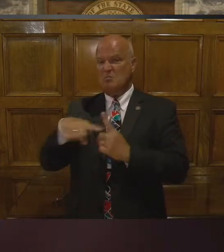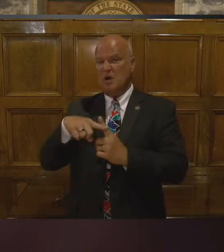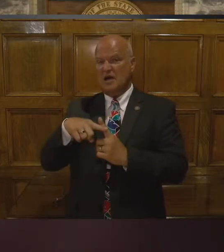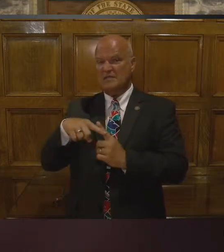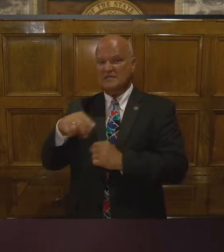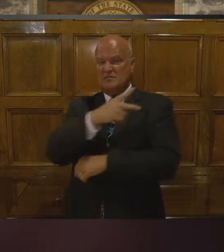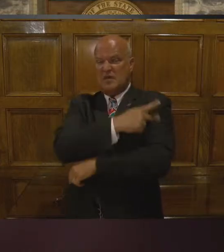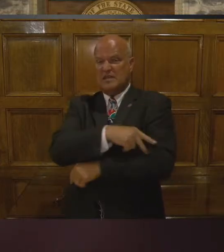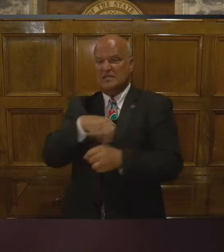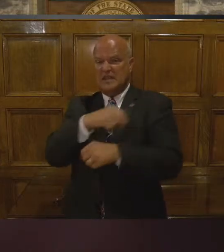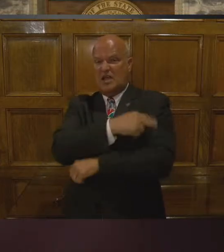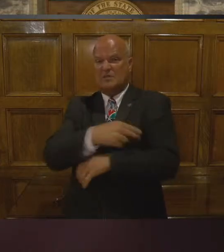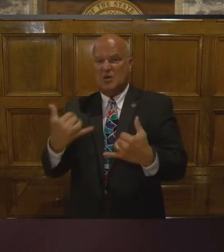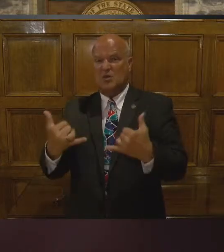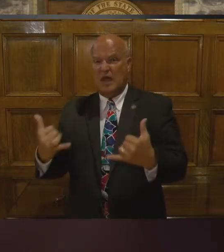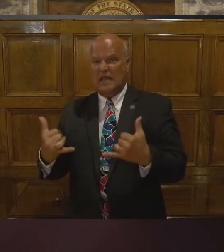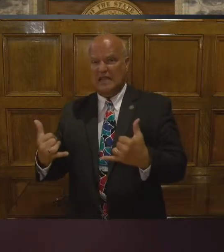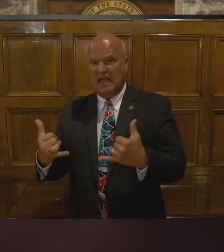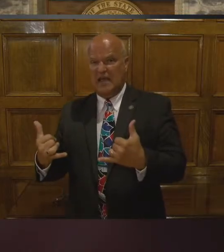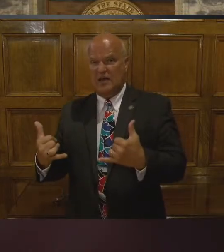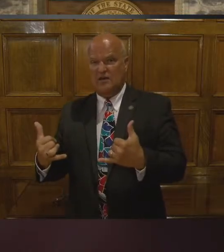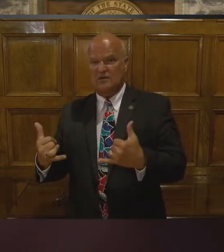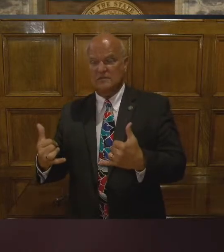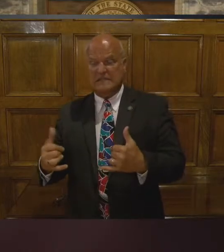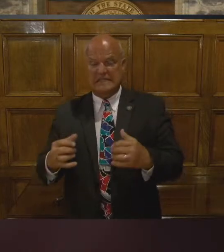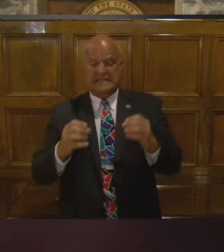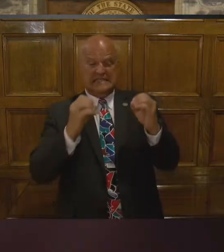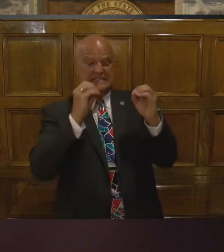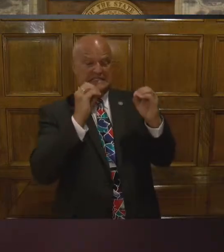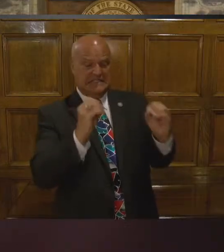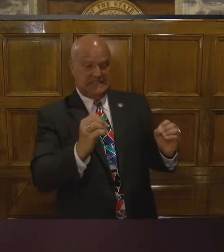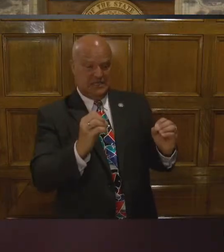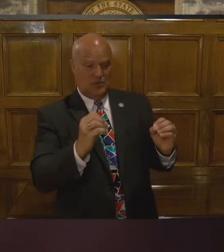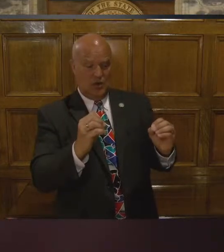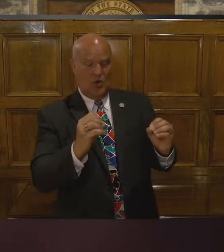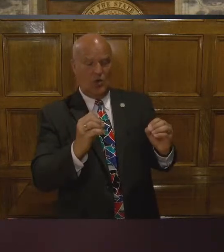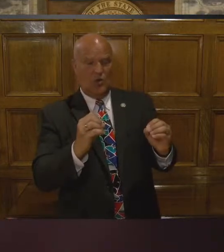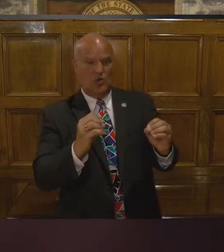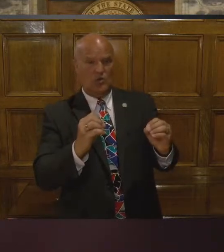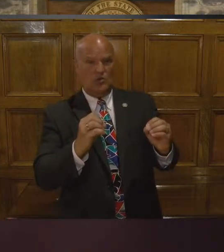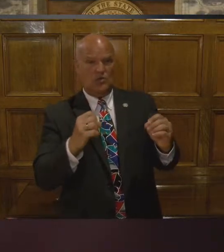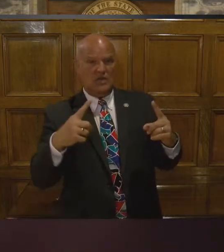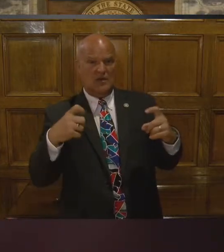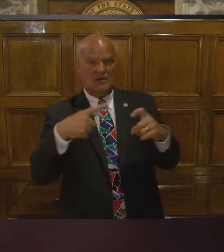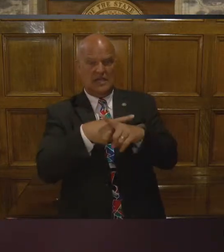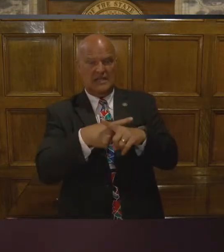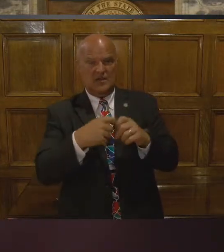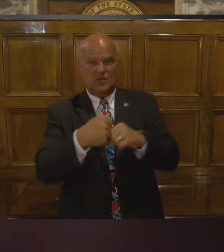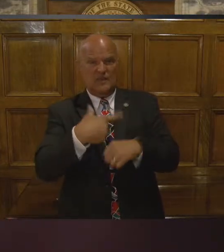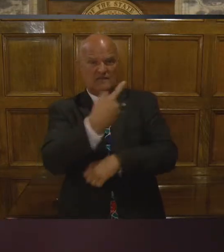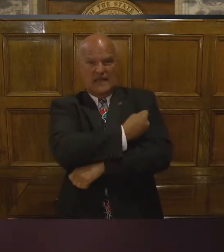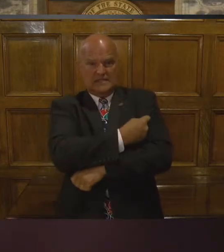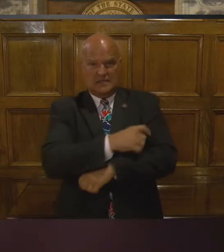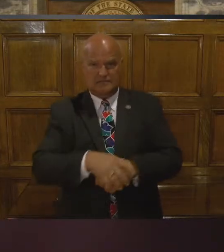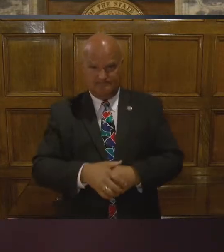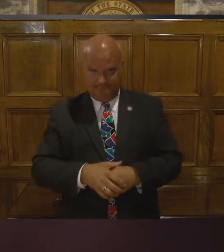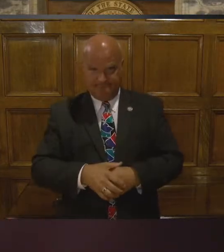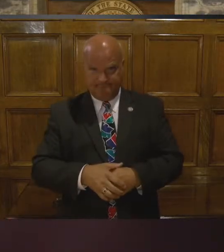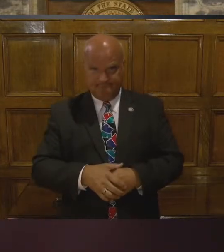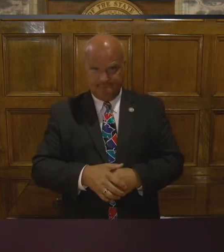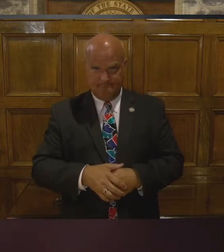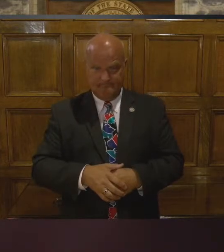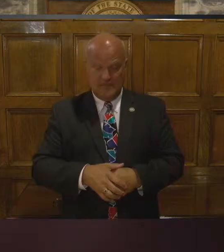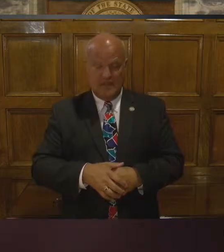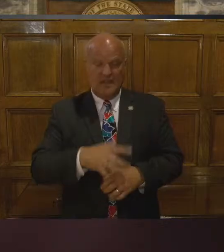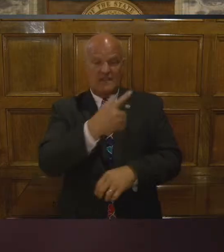patients in our hospitals versus 0 patients who are in our hospitals because of complications from the vaccine. The vaccine